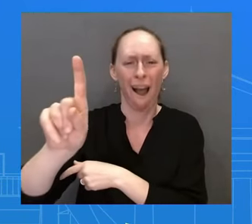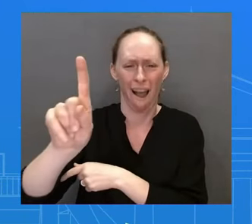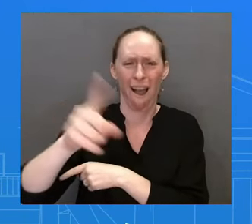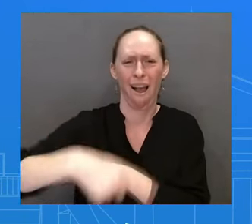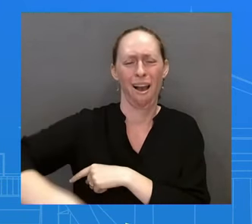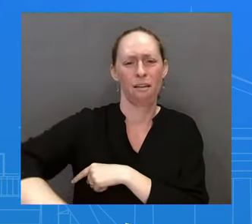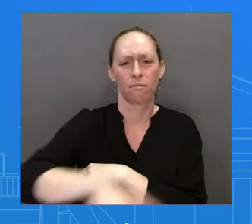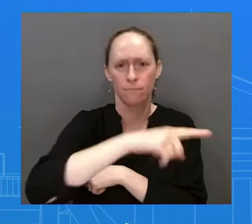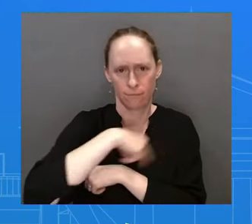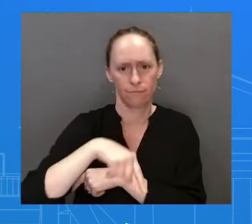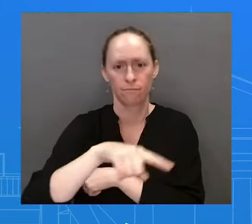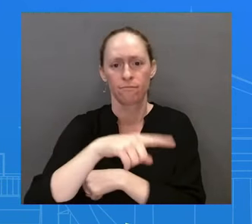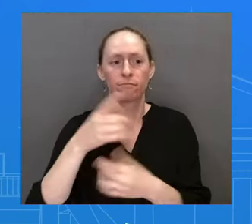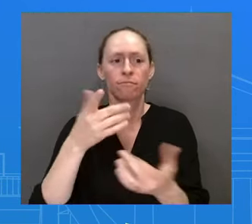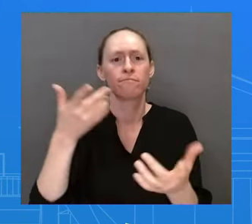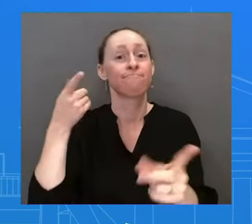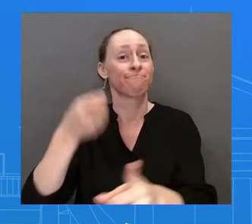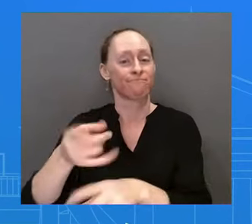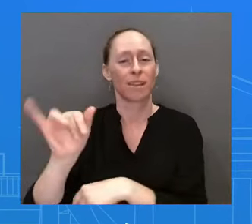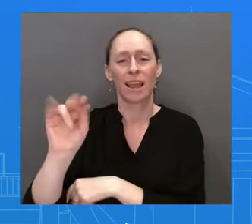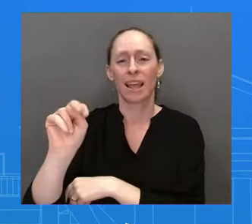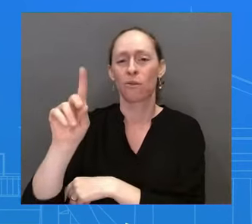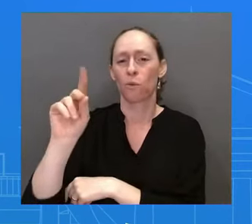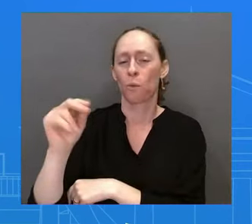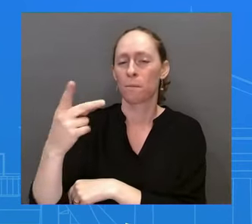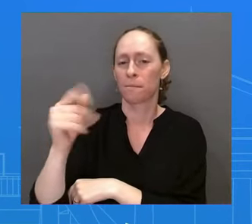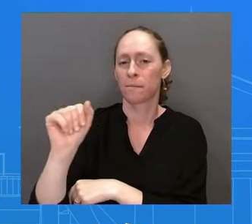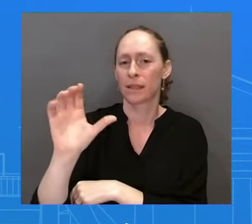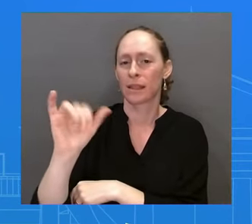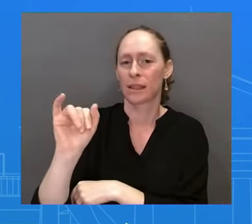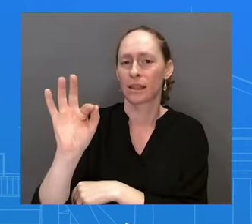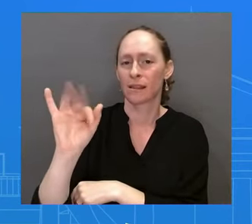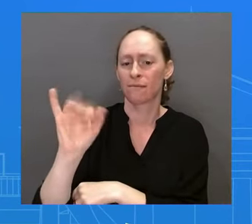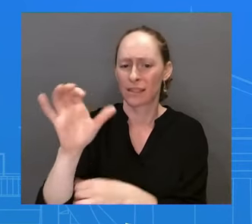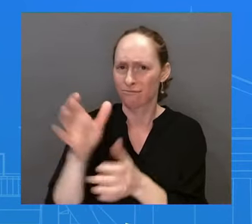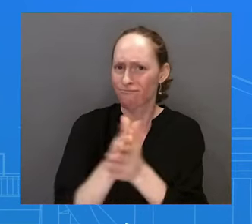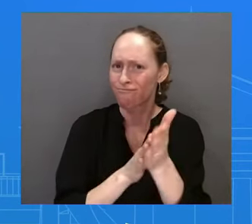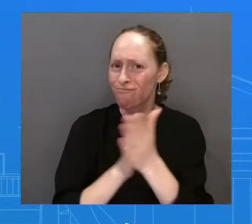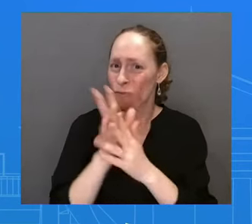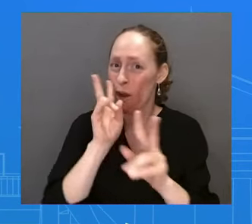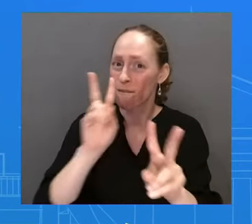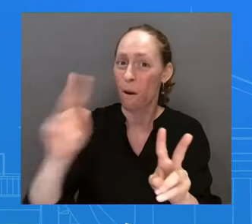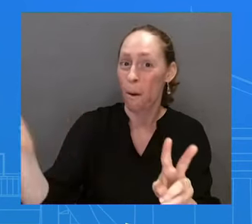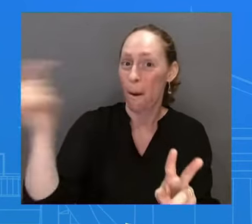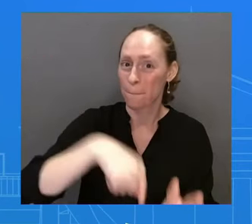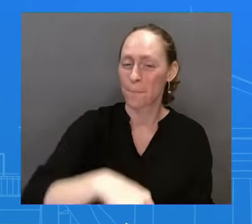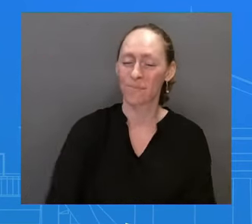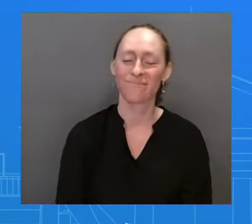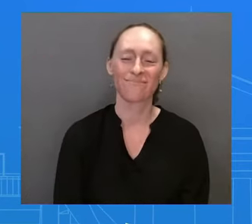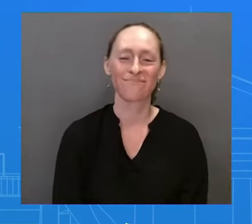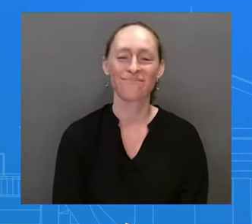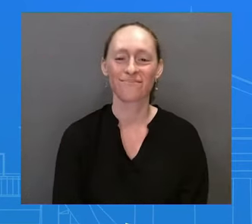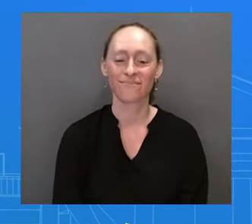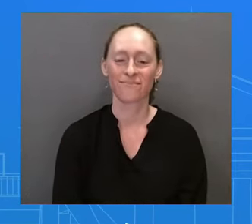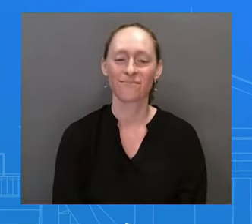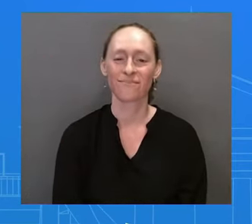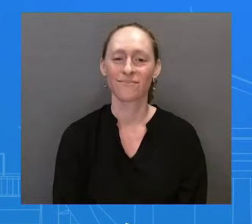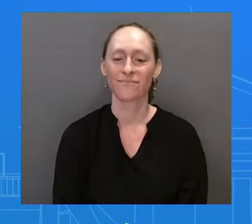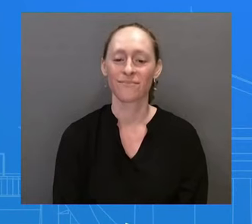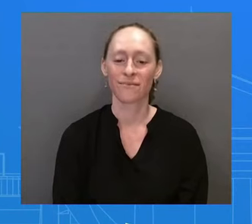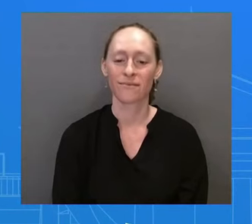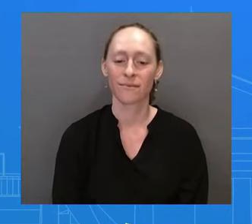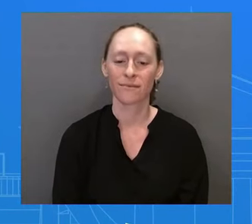visit. Thank you so much. So the messenger has a story today saying that the administration is drafting plans